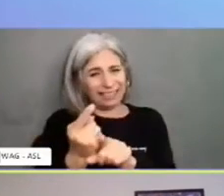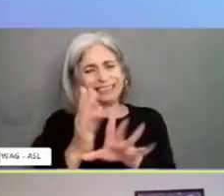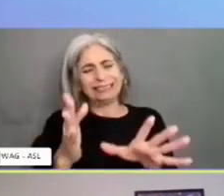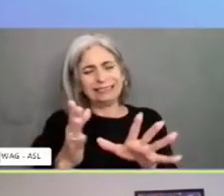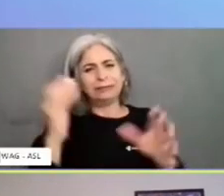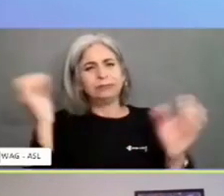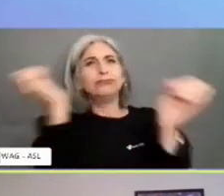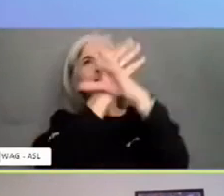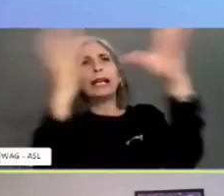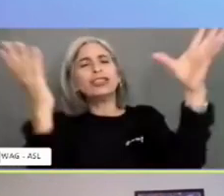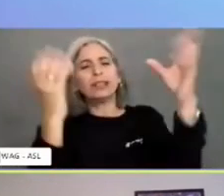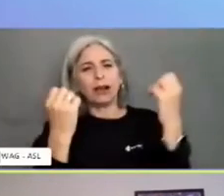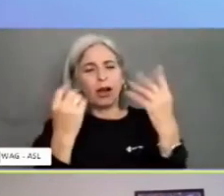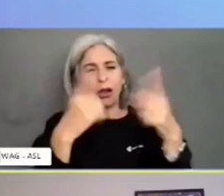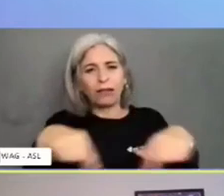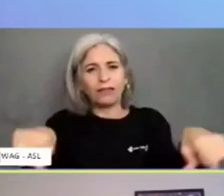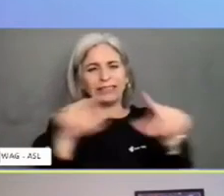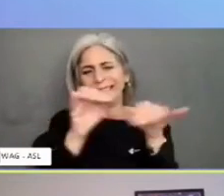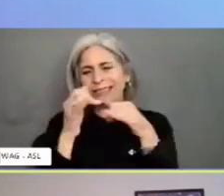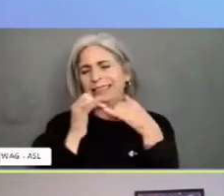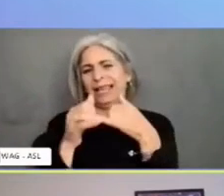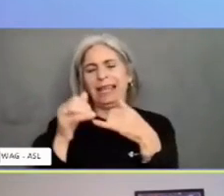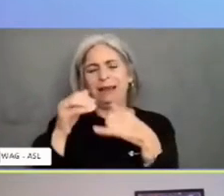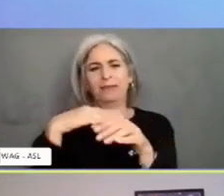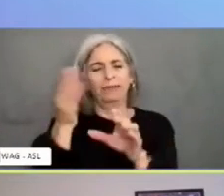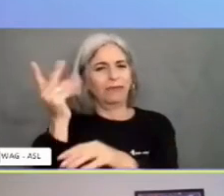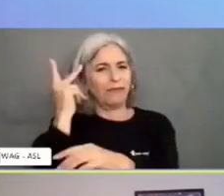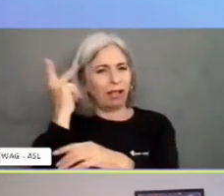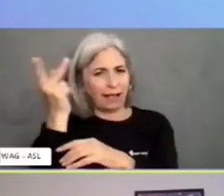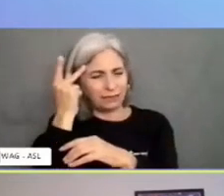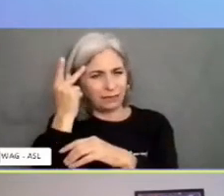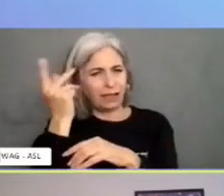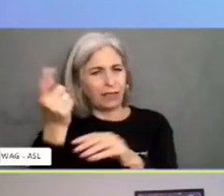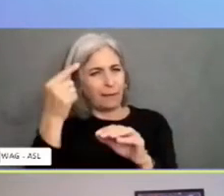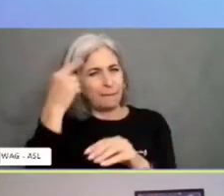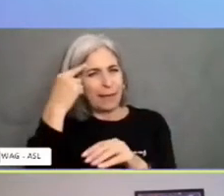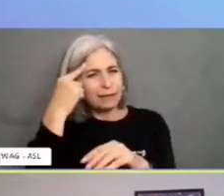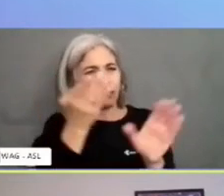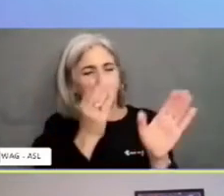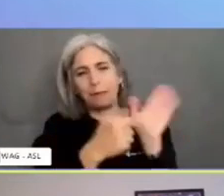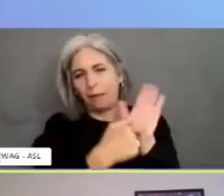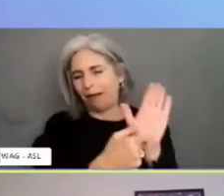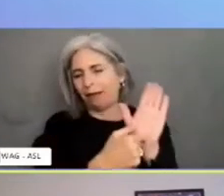have had kind of this philosophy, this dogma, this mental model, right?